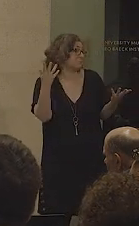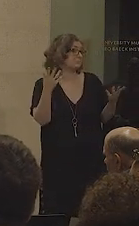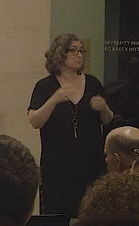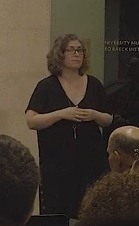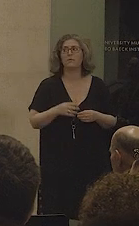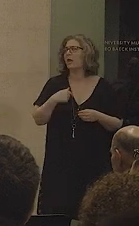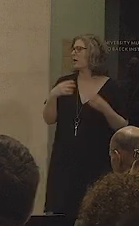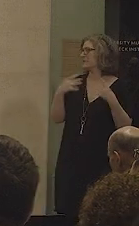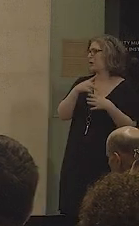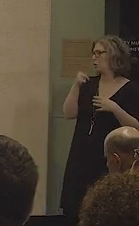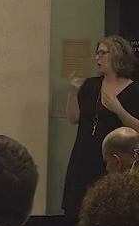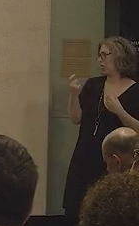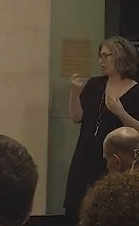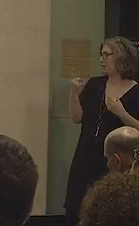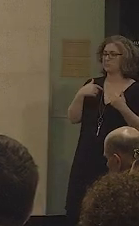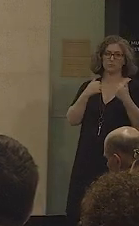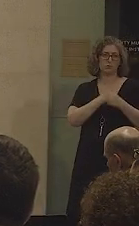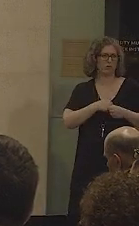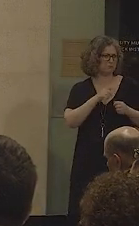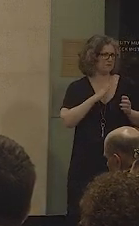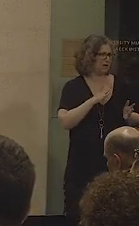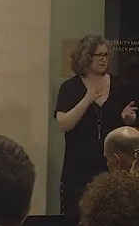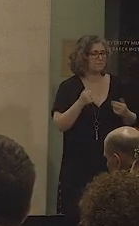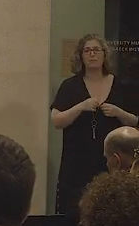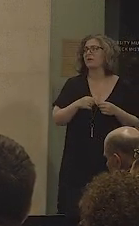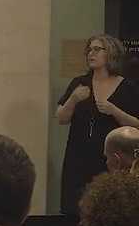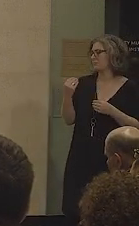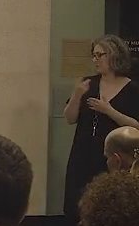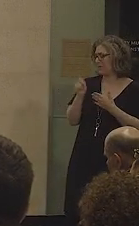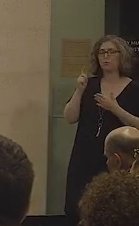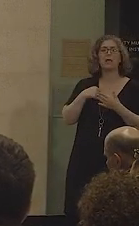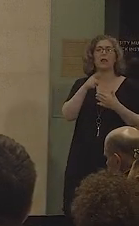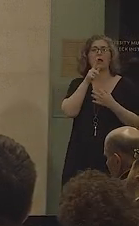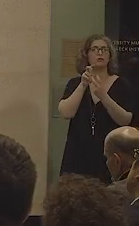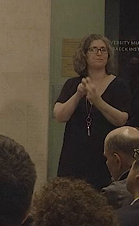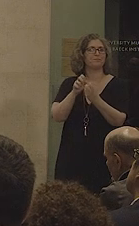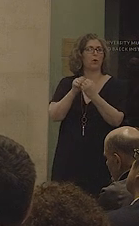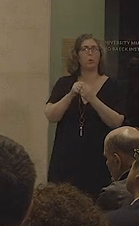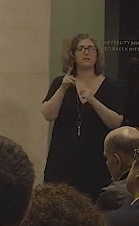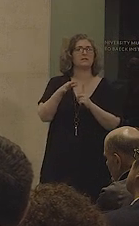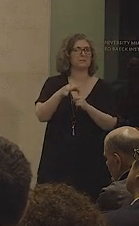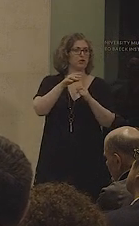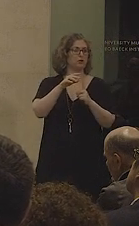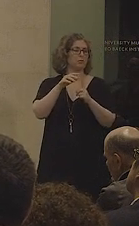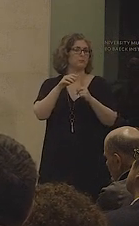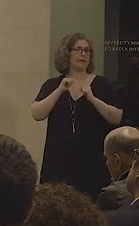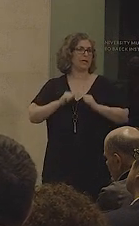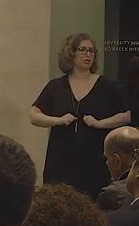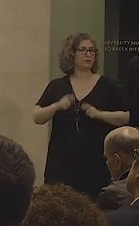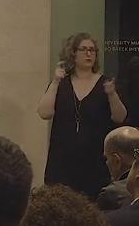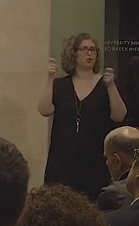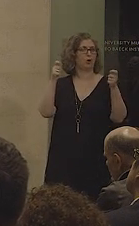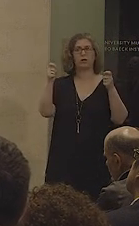bit. Sorry. It's all good. I had lunch last week with the special agent in charge of